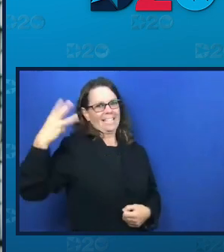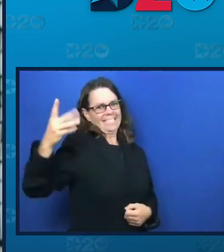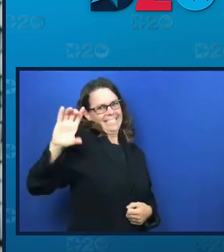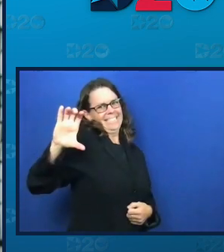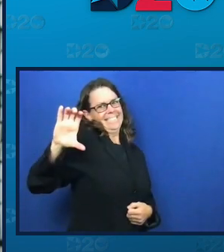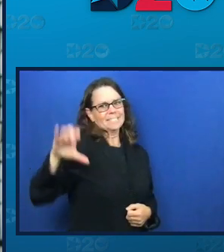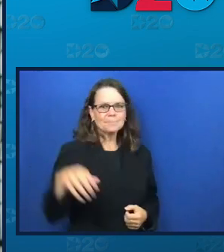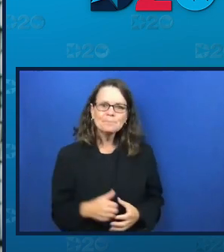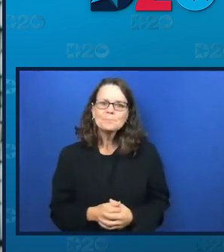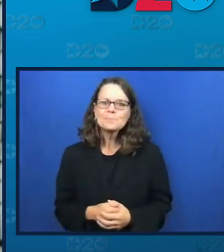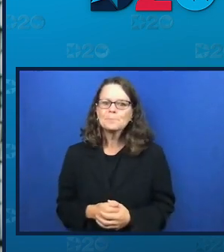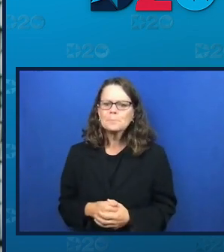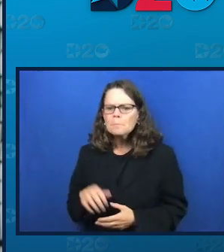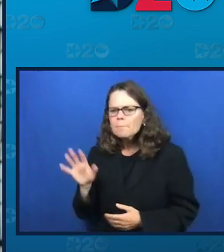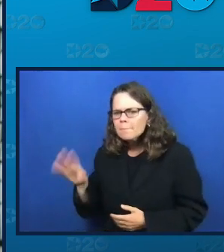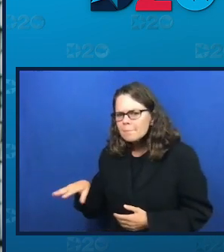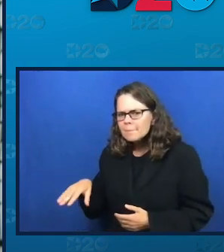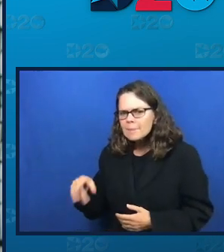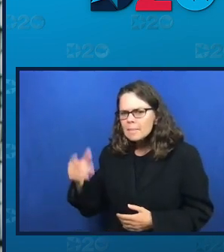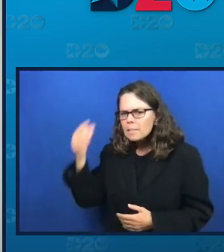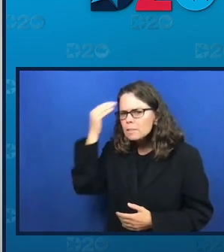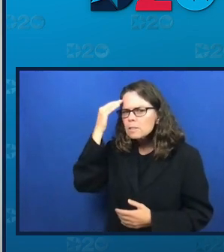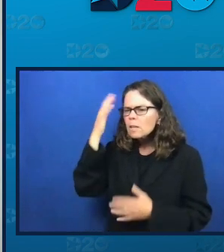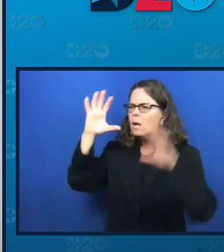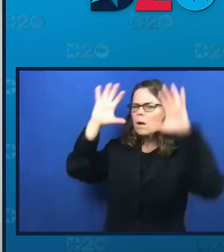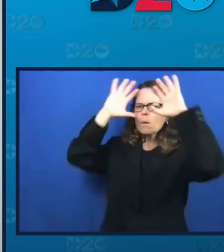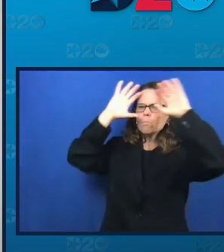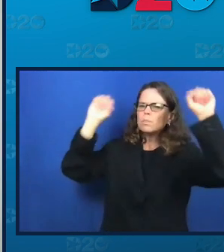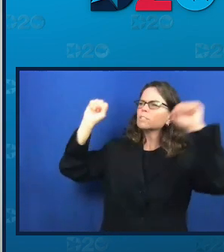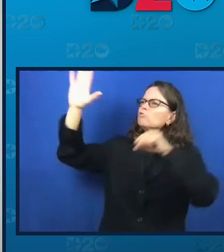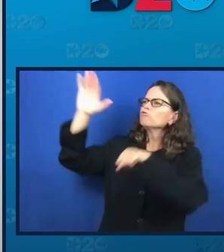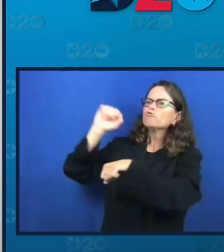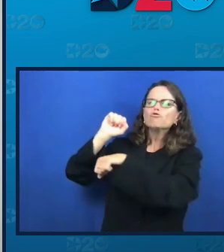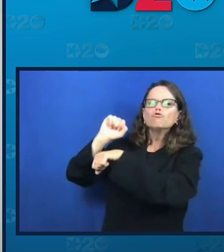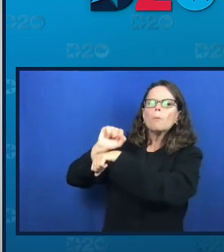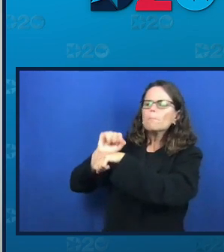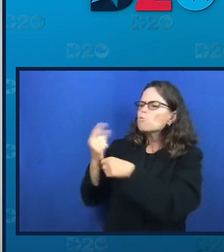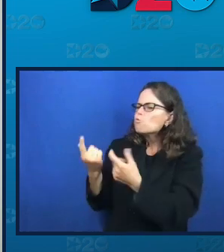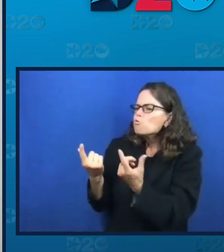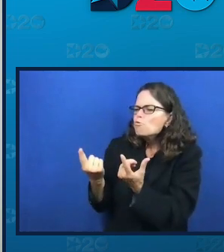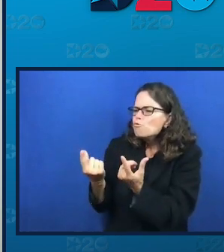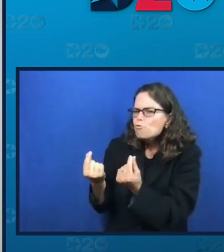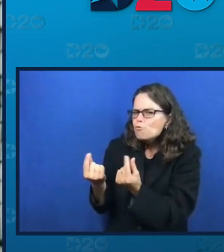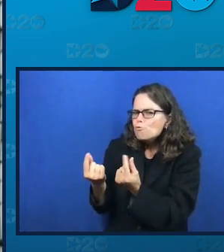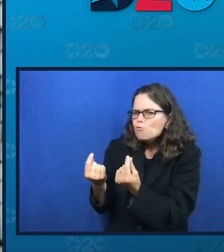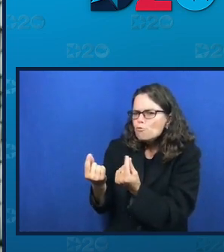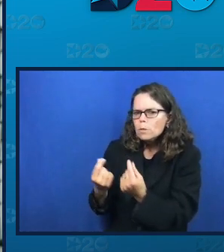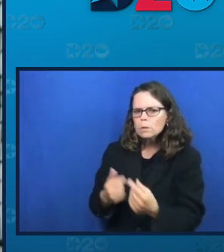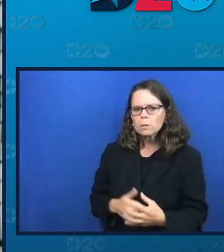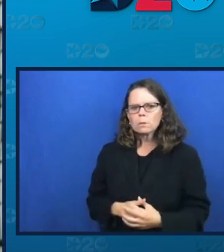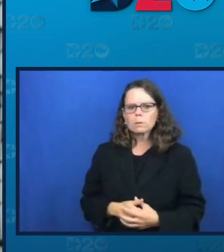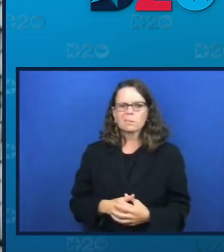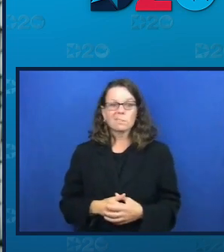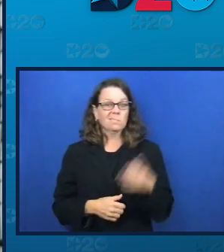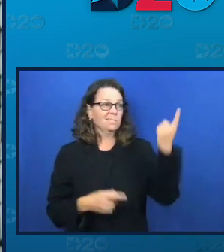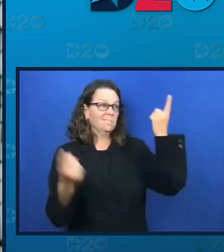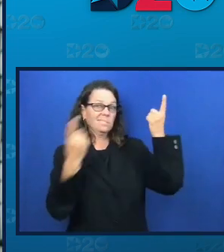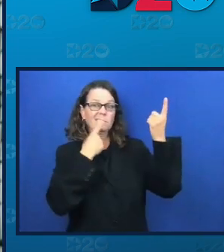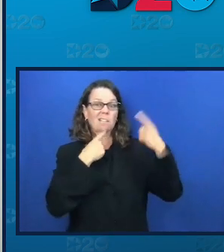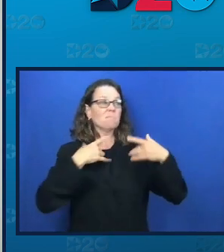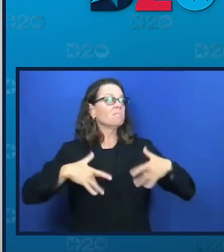what the president's job is? To tell what happened to the world? That's good. That's a good